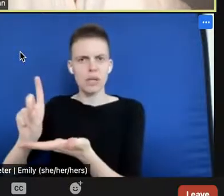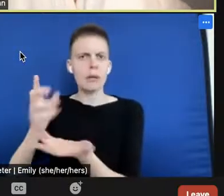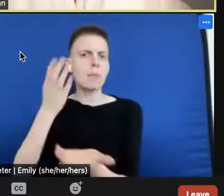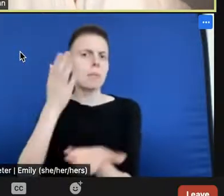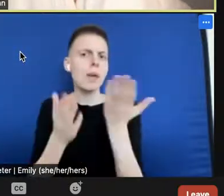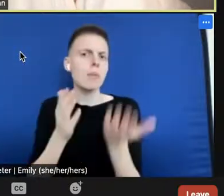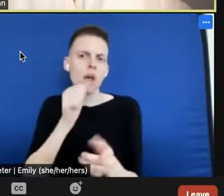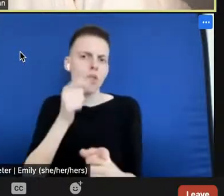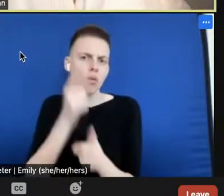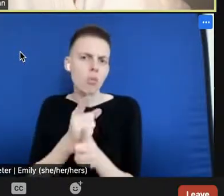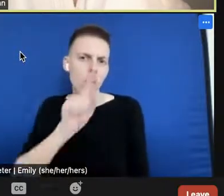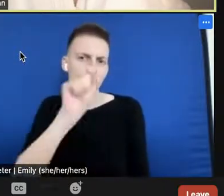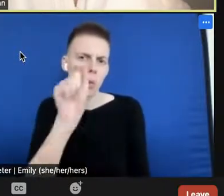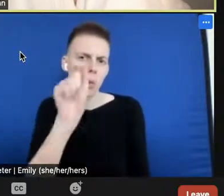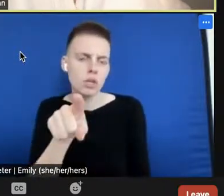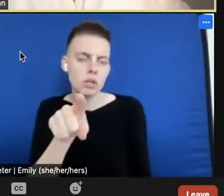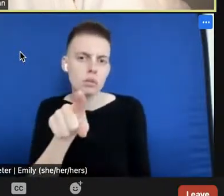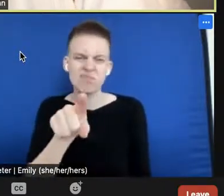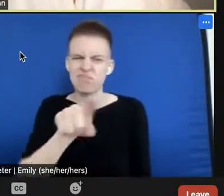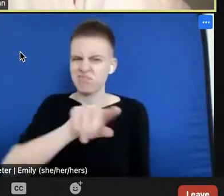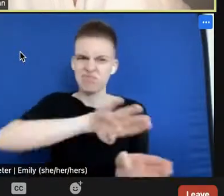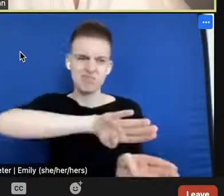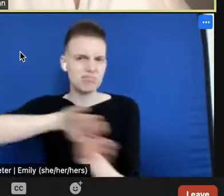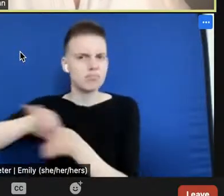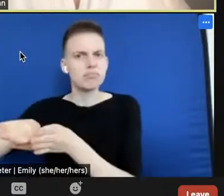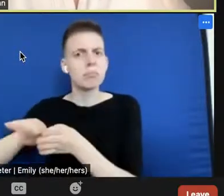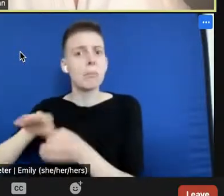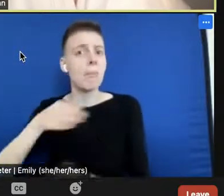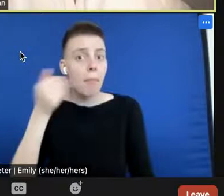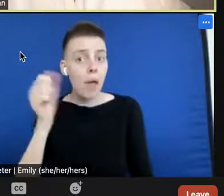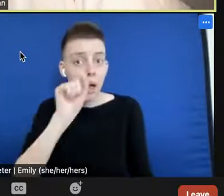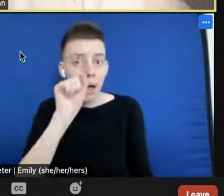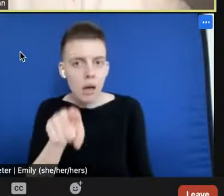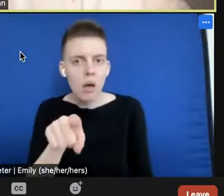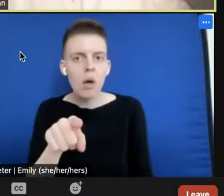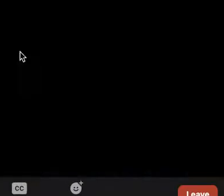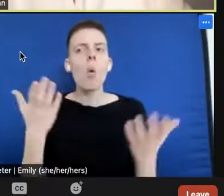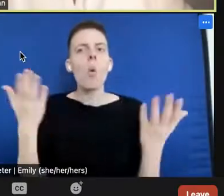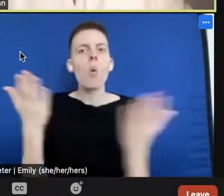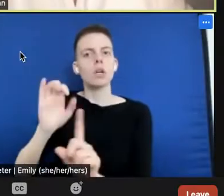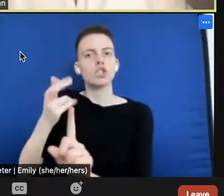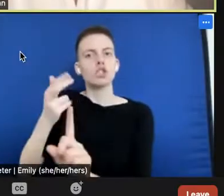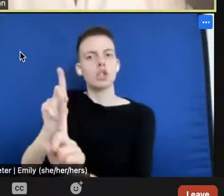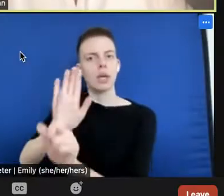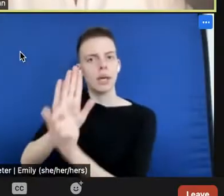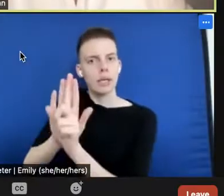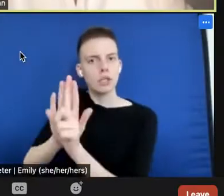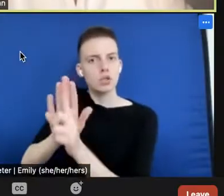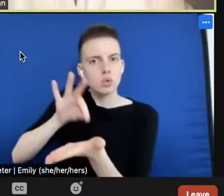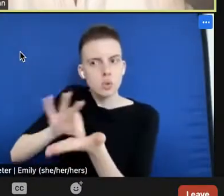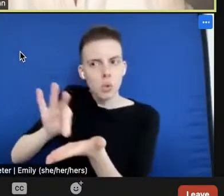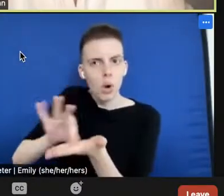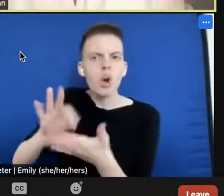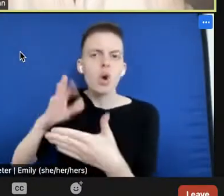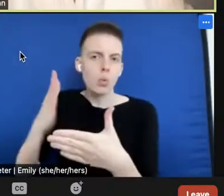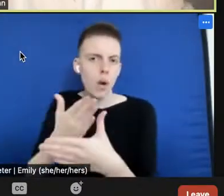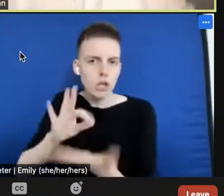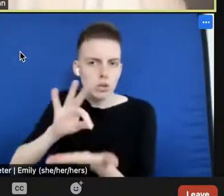question is, what's the range score? What do the materials look like? and what has this person had experience